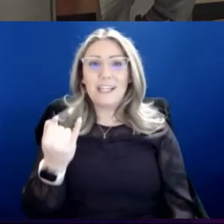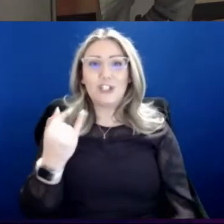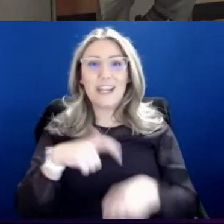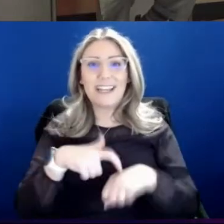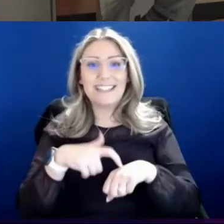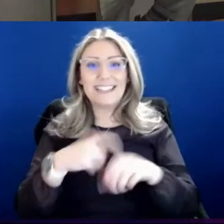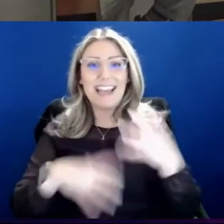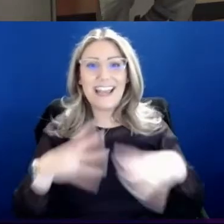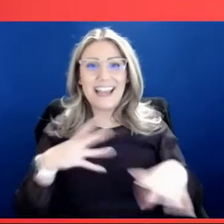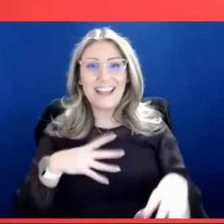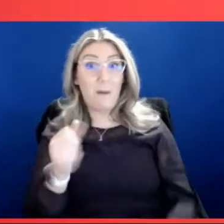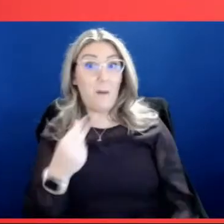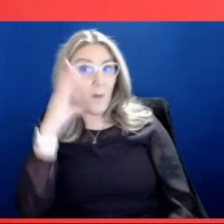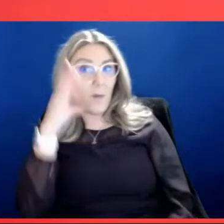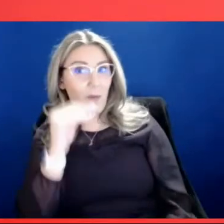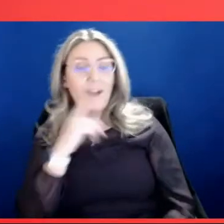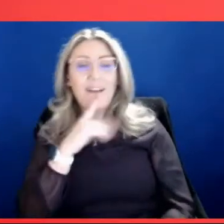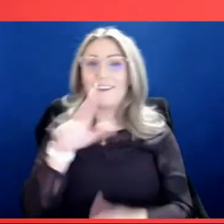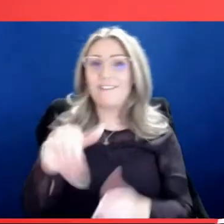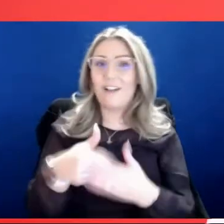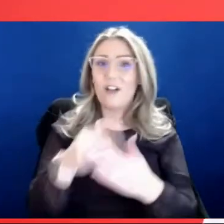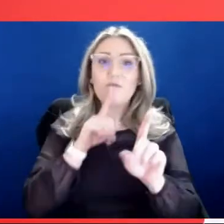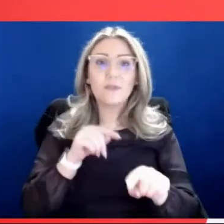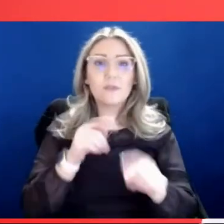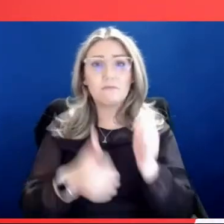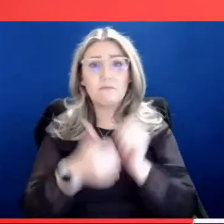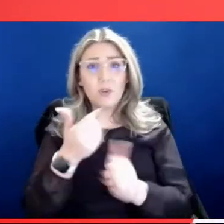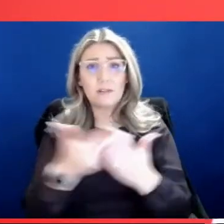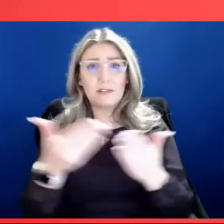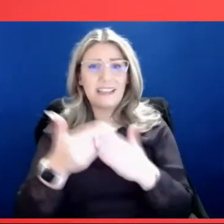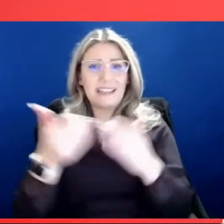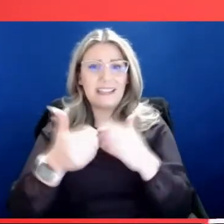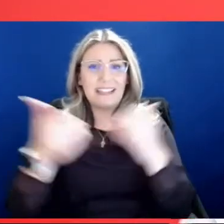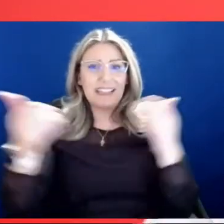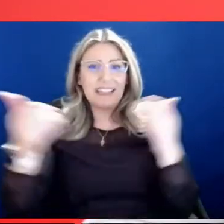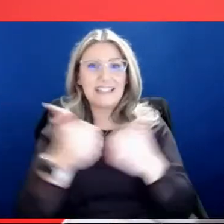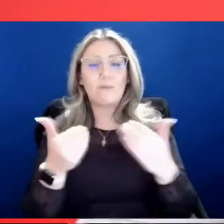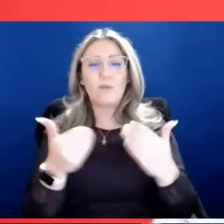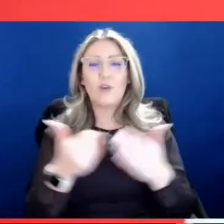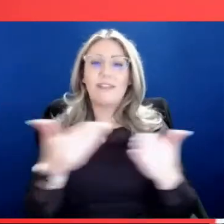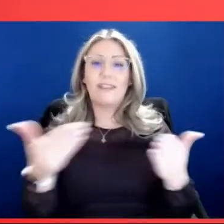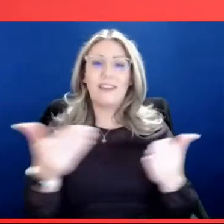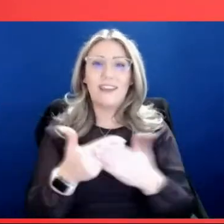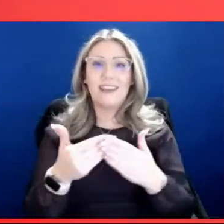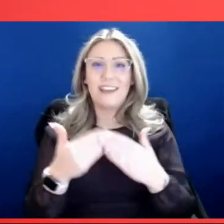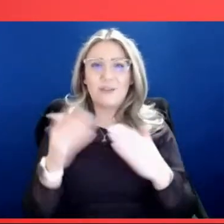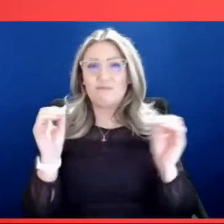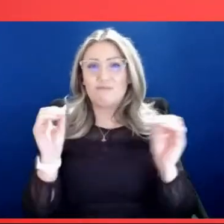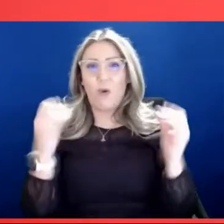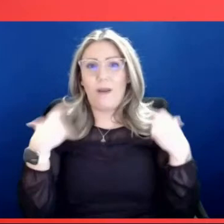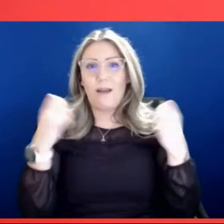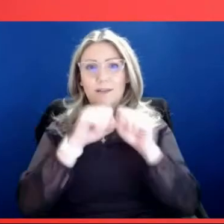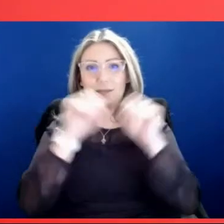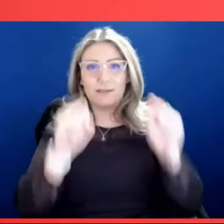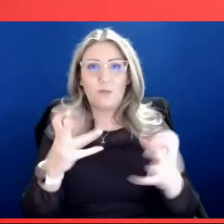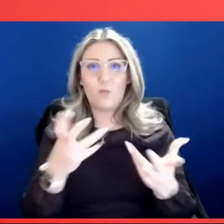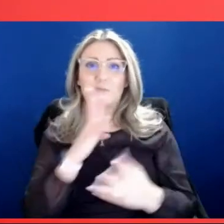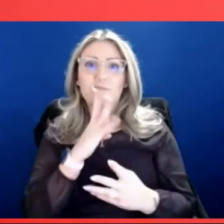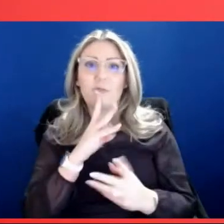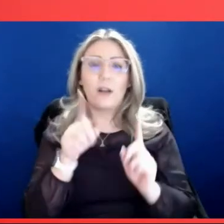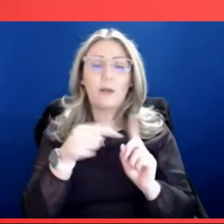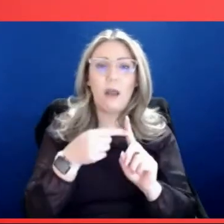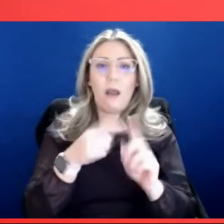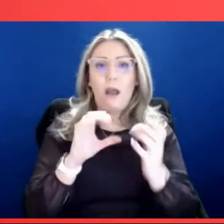And all the results. I mean, most of the stuff we do. That's a separate talk. Okay, Sure. No health system wants to talk about how much unrecognized